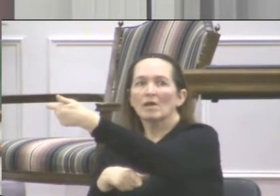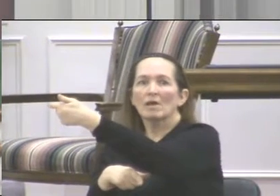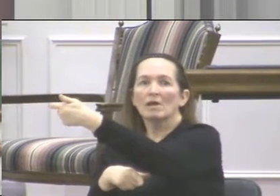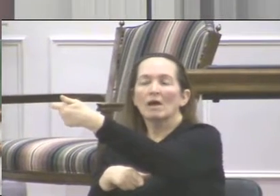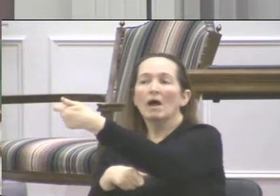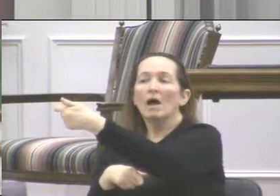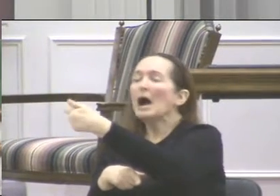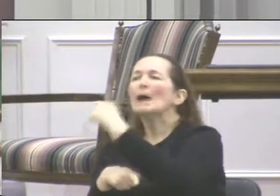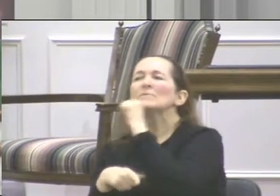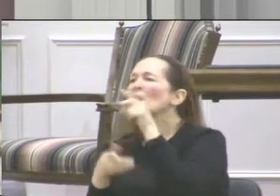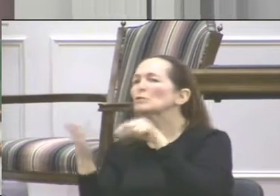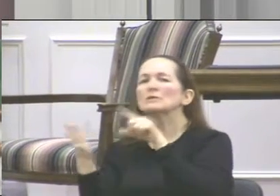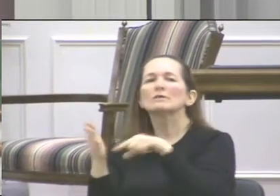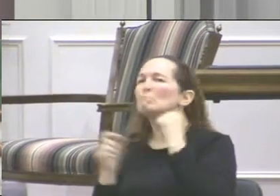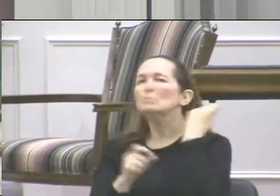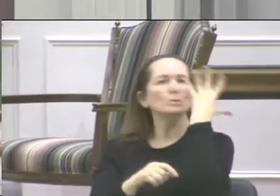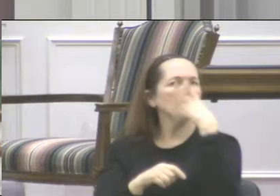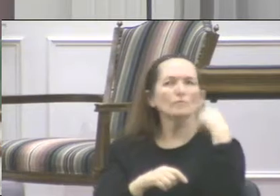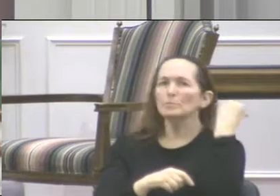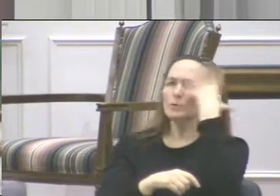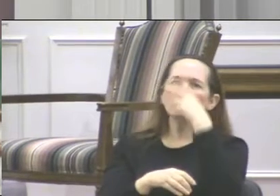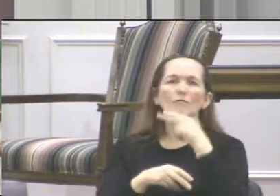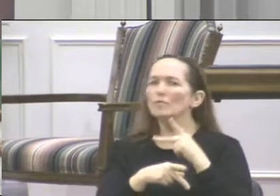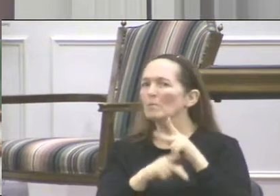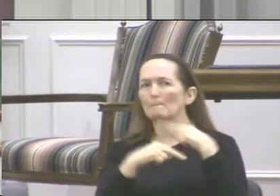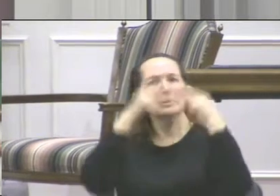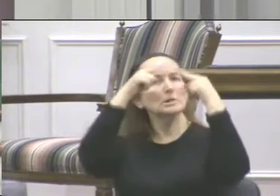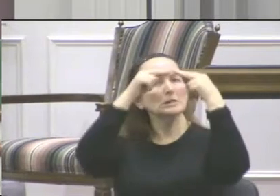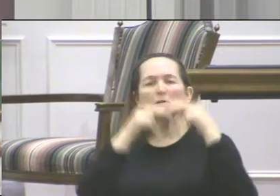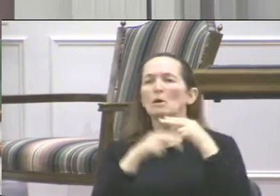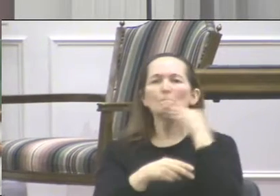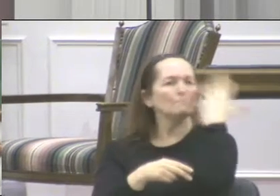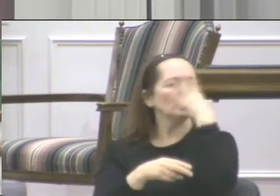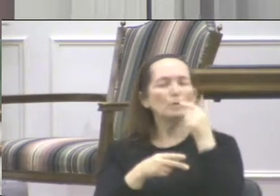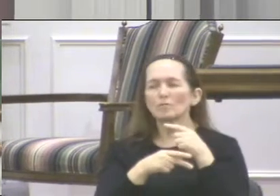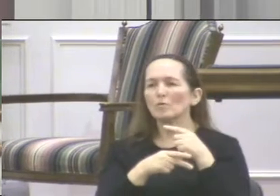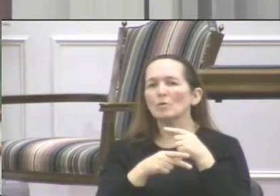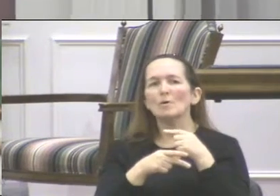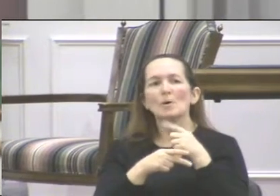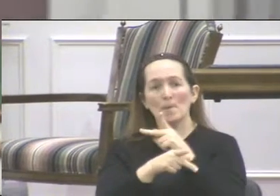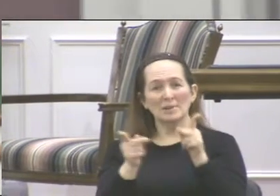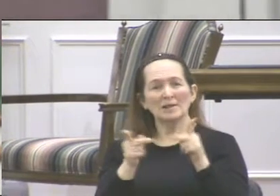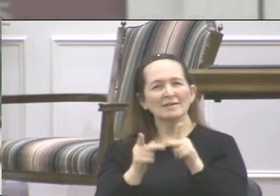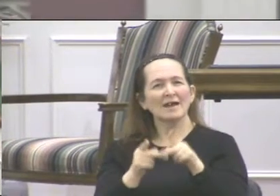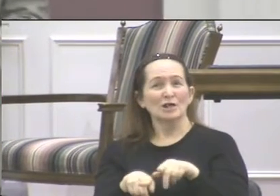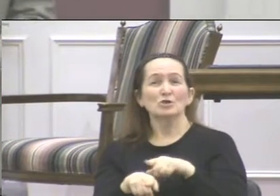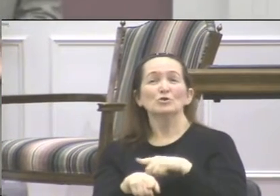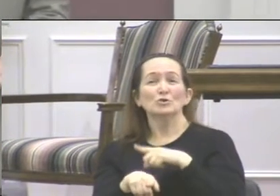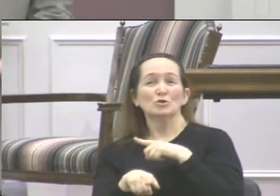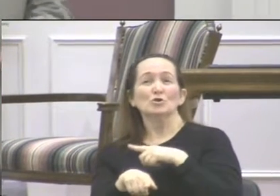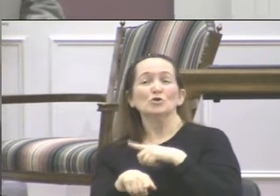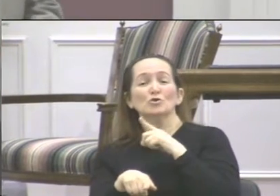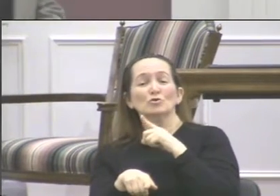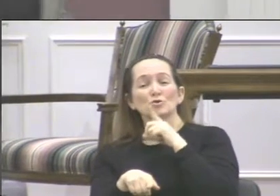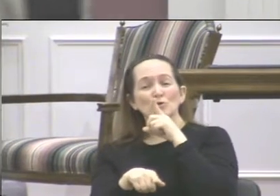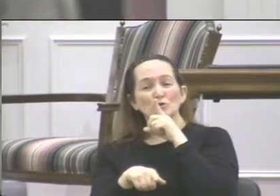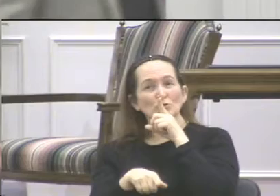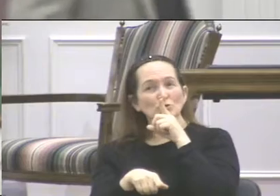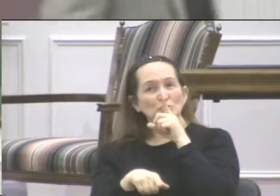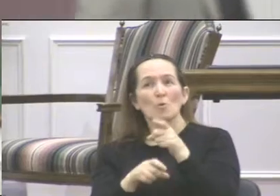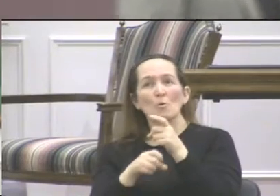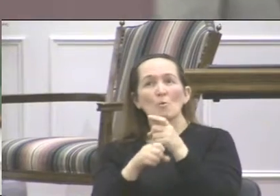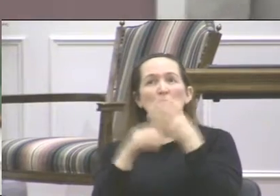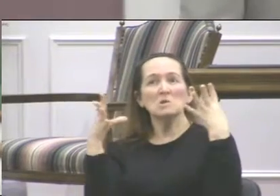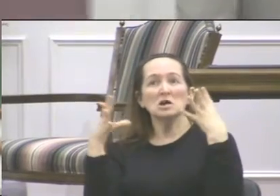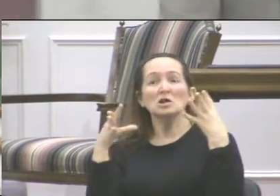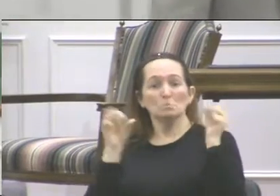I'm not criticizing. This is a beautiful facility. And I think there is so much potential here of what God wants to do. But we started talking a